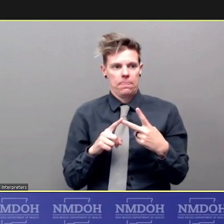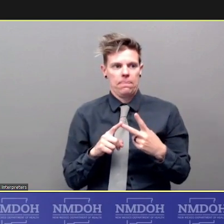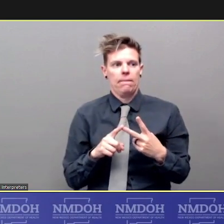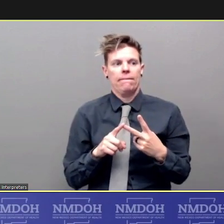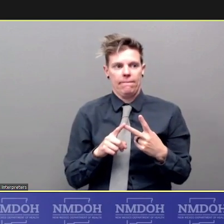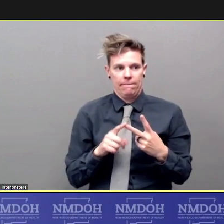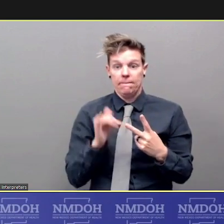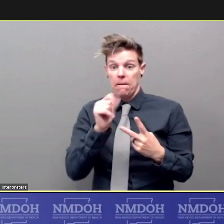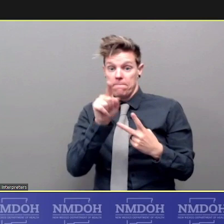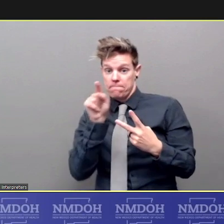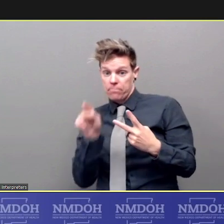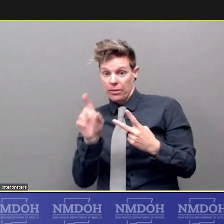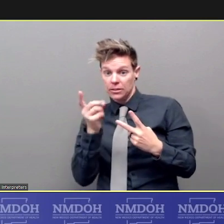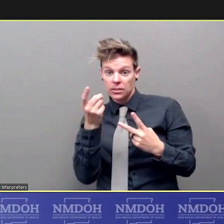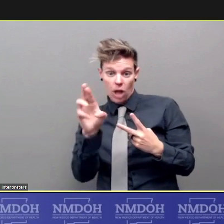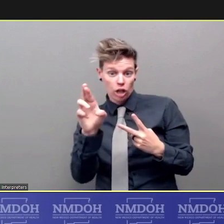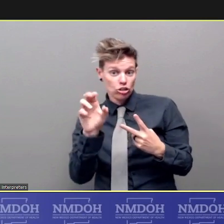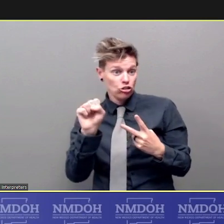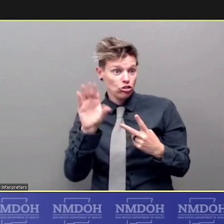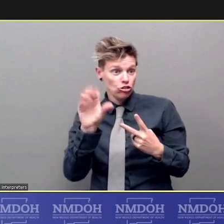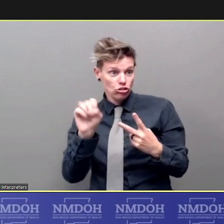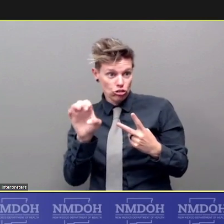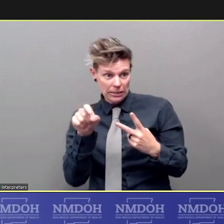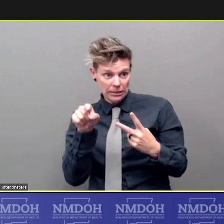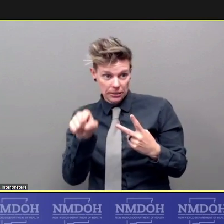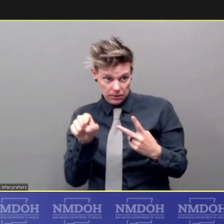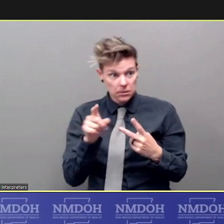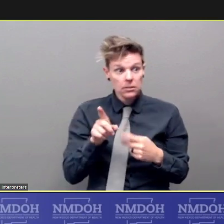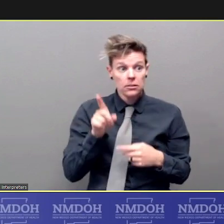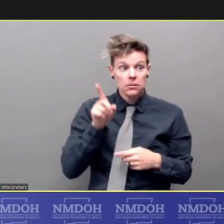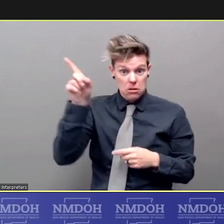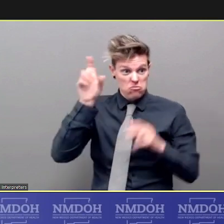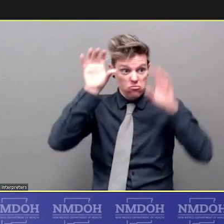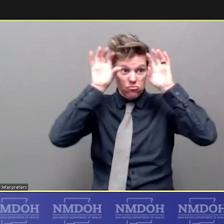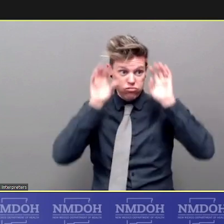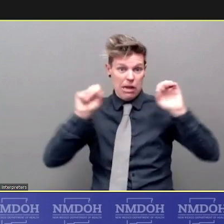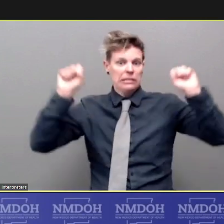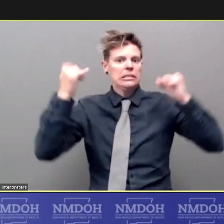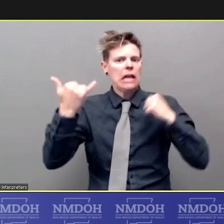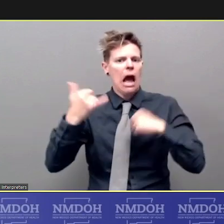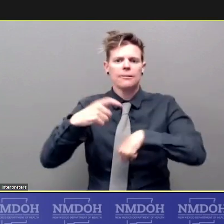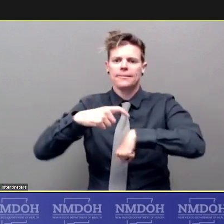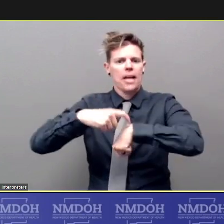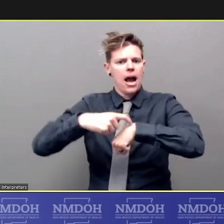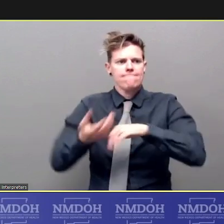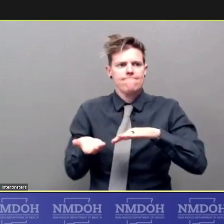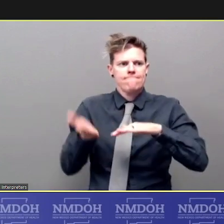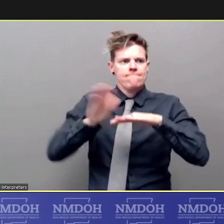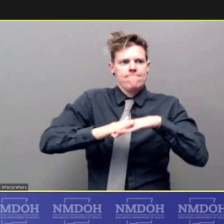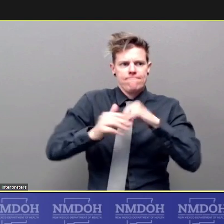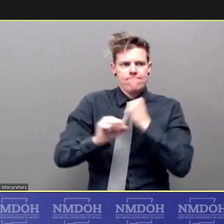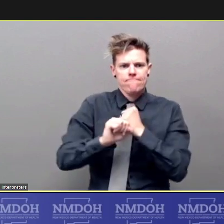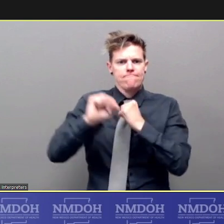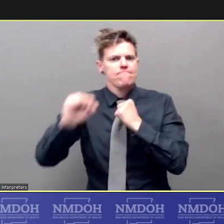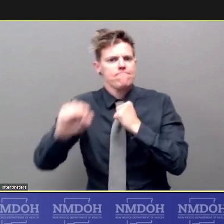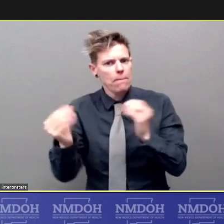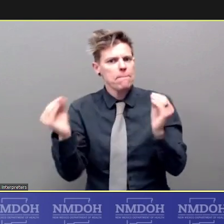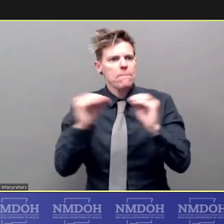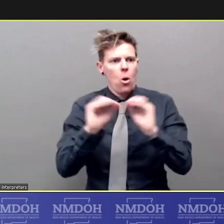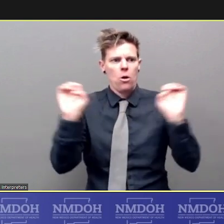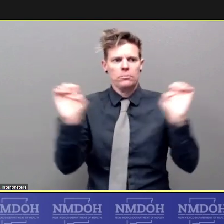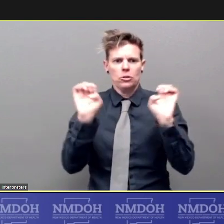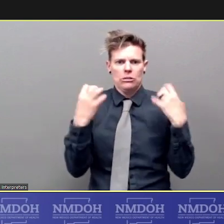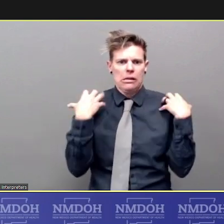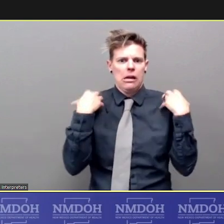health emergency order at the Biden administration level past January, how does that impact NMDOH planning, resources